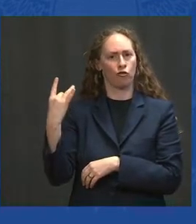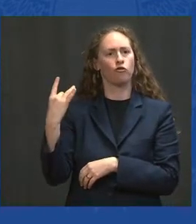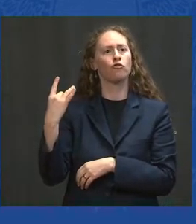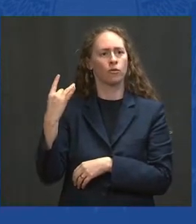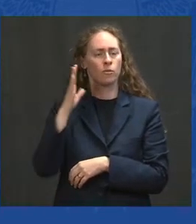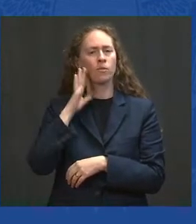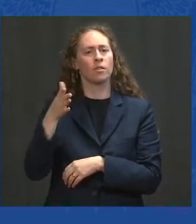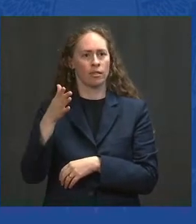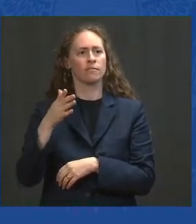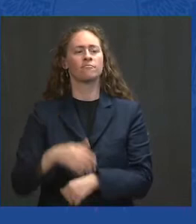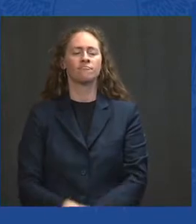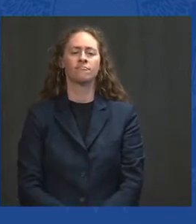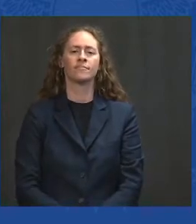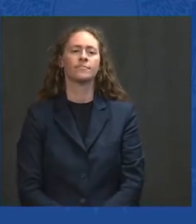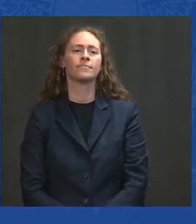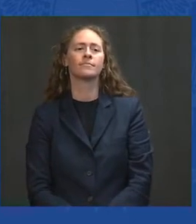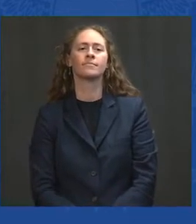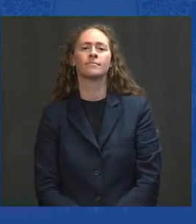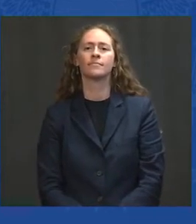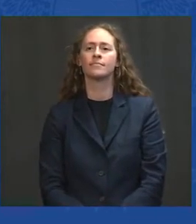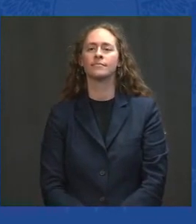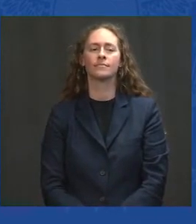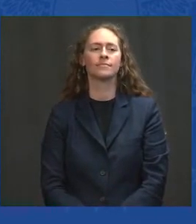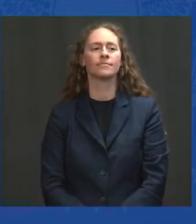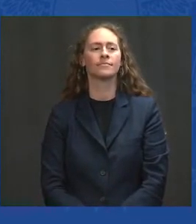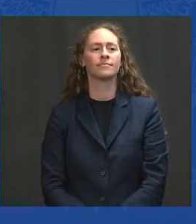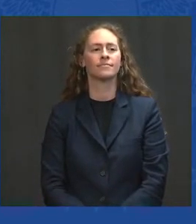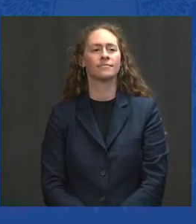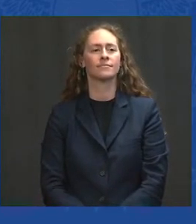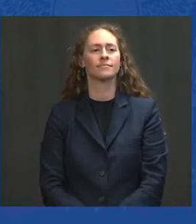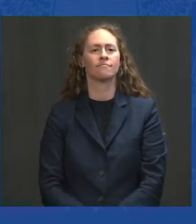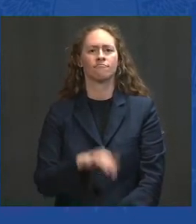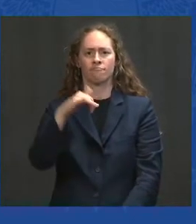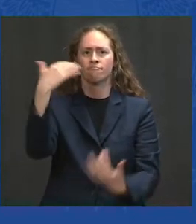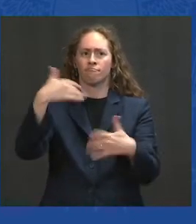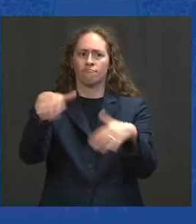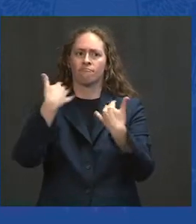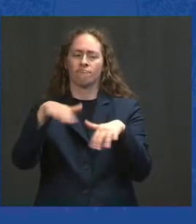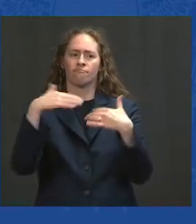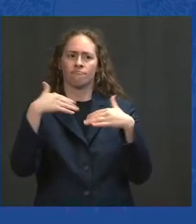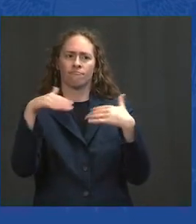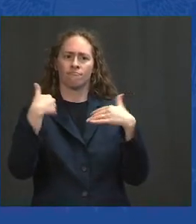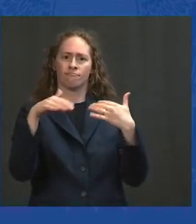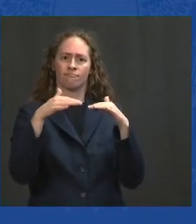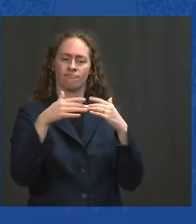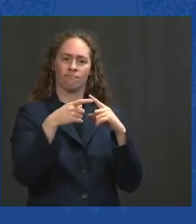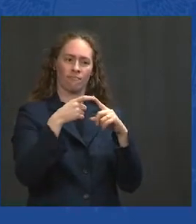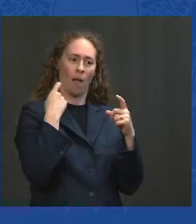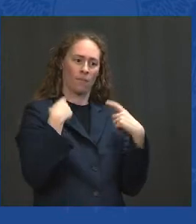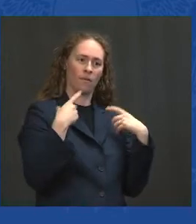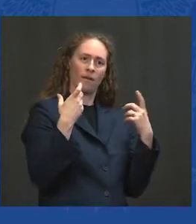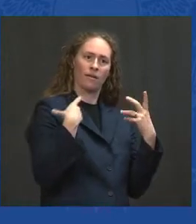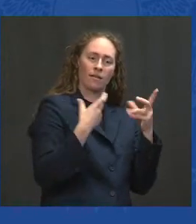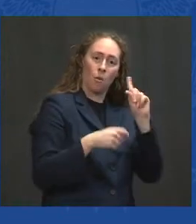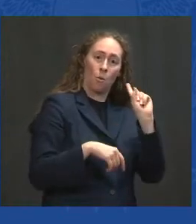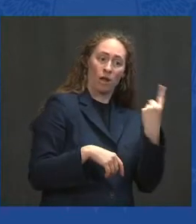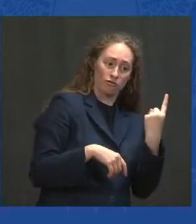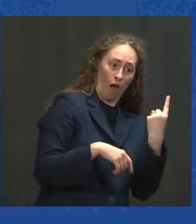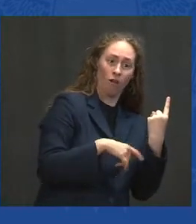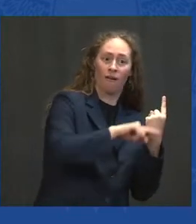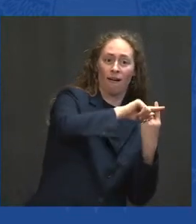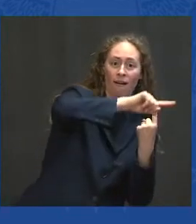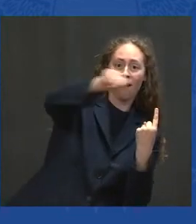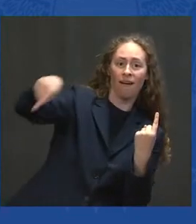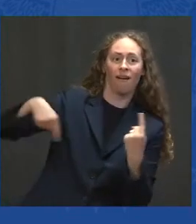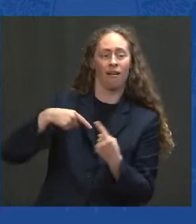other ways. It's a gigantic help. It's an 8-to-1 return. Your head, your heart, and